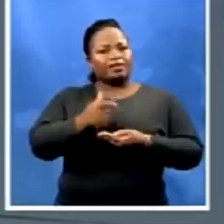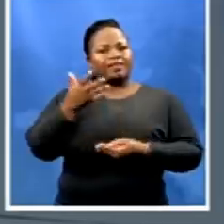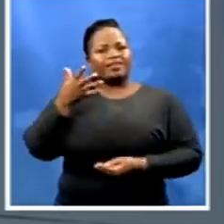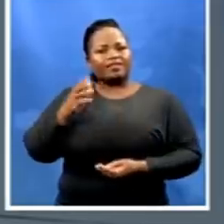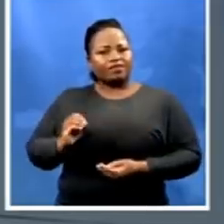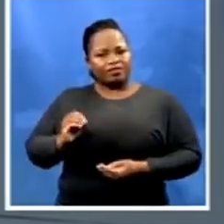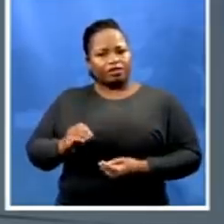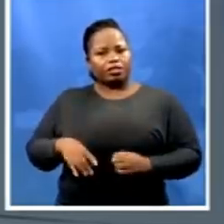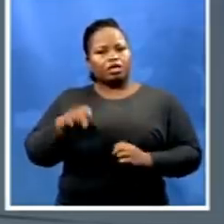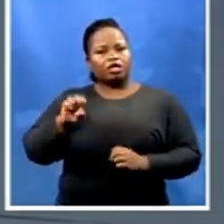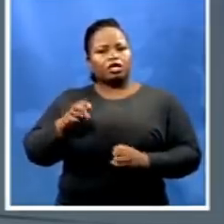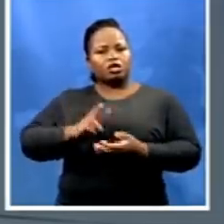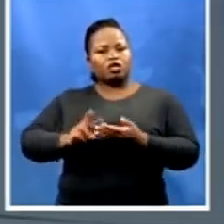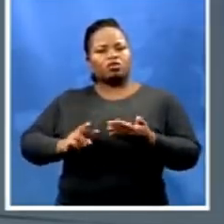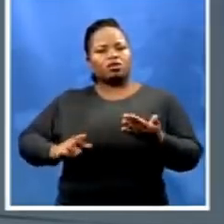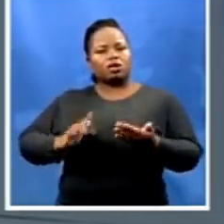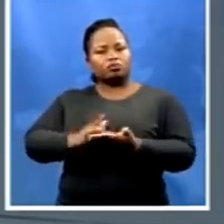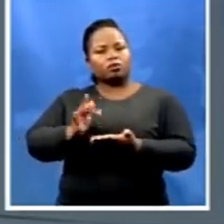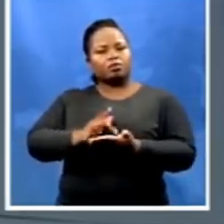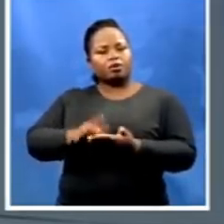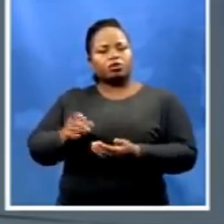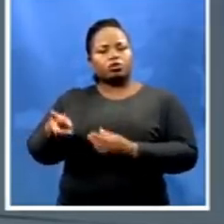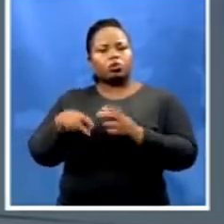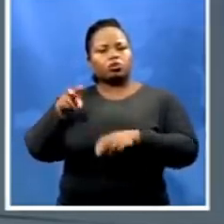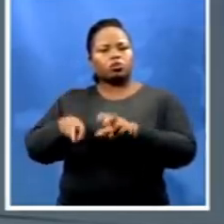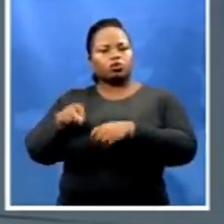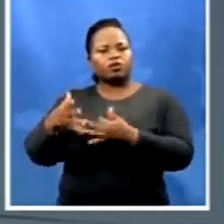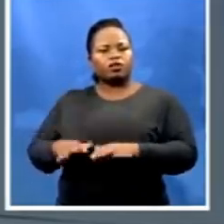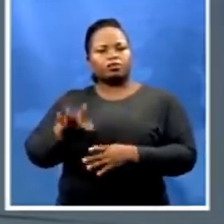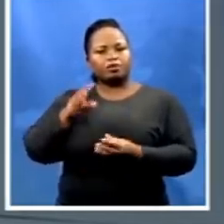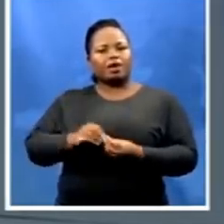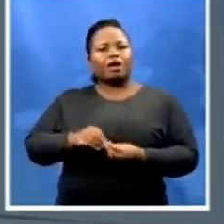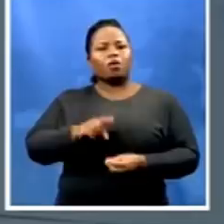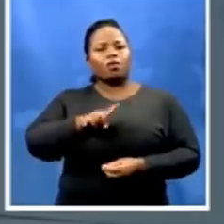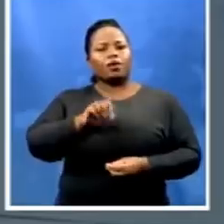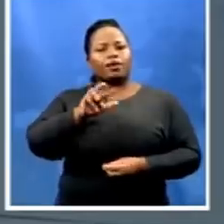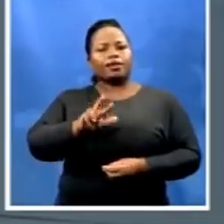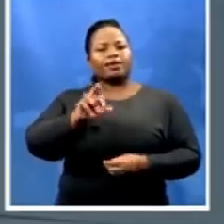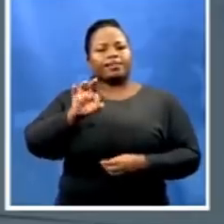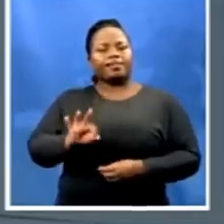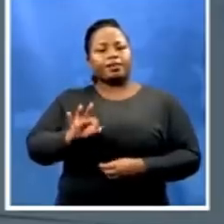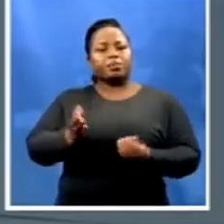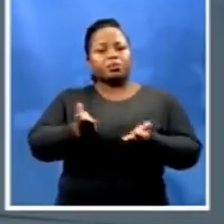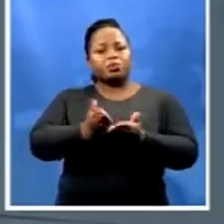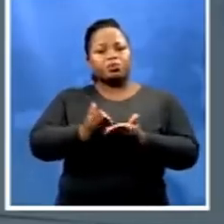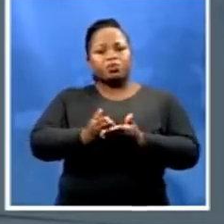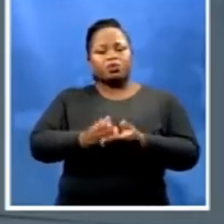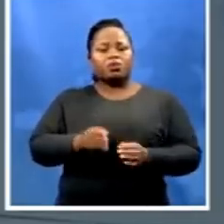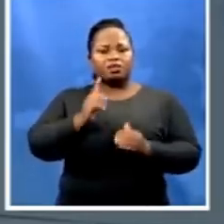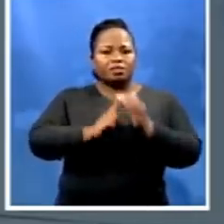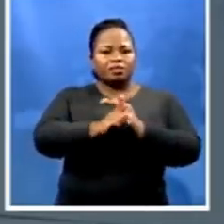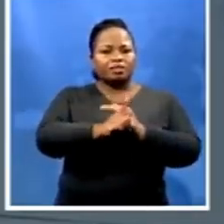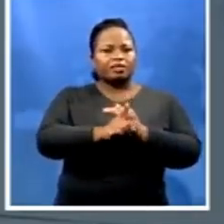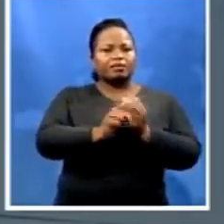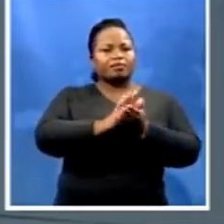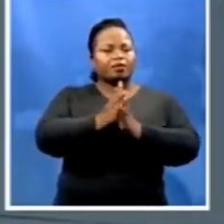of the lockdown, 183 schools have been vandalized around the country. This is a worrying trend